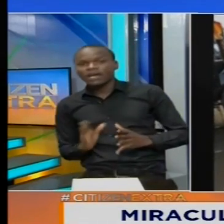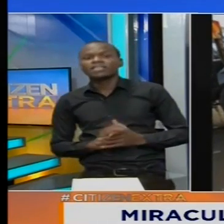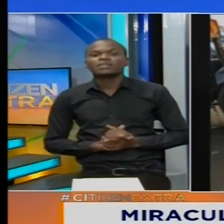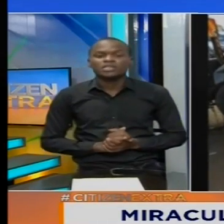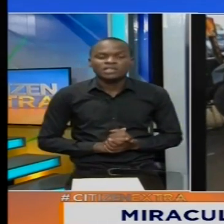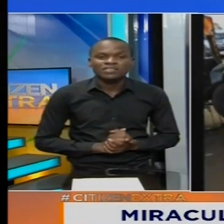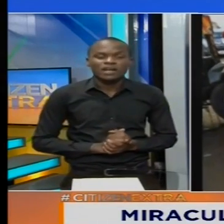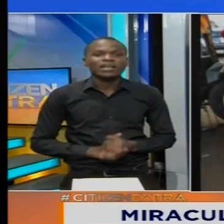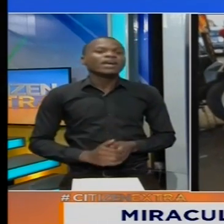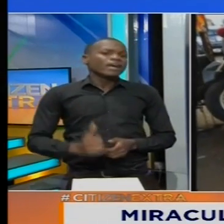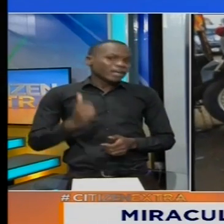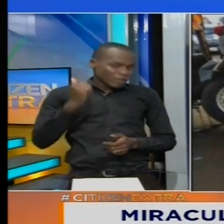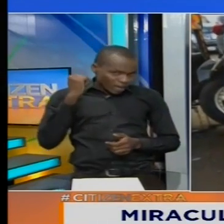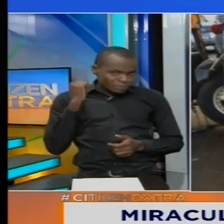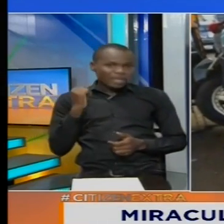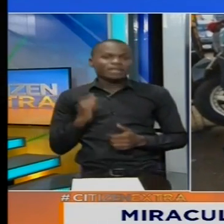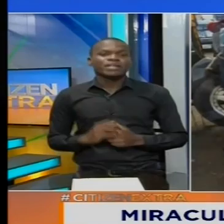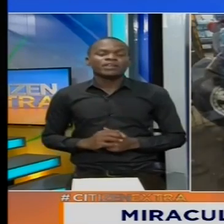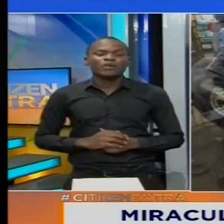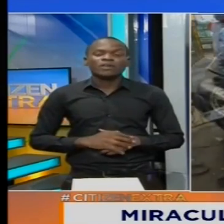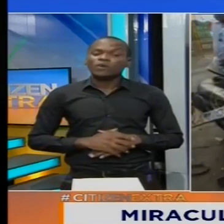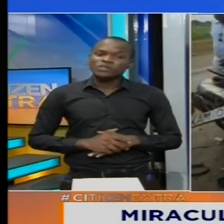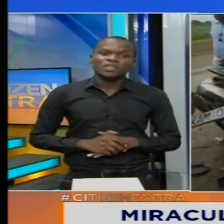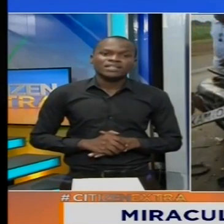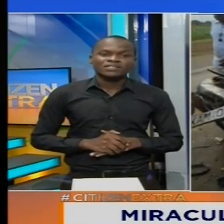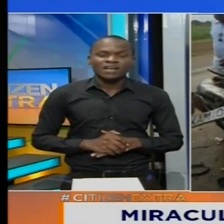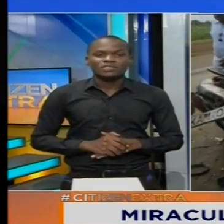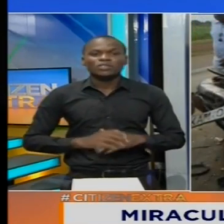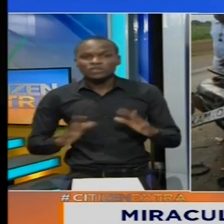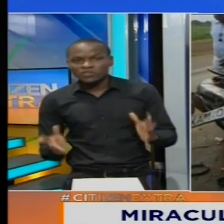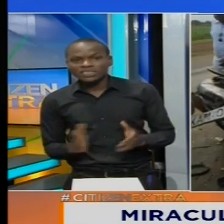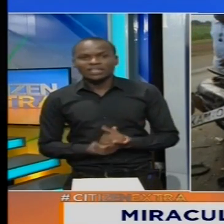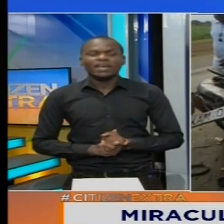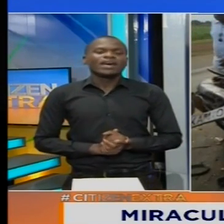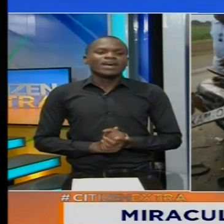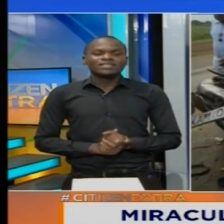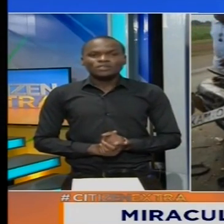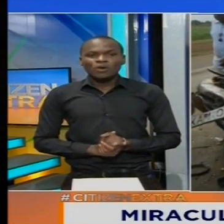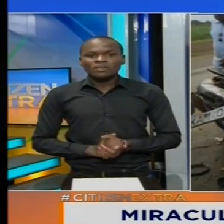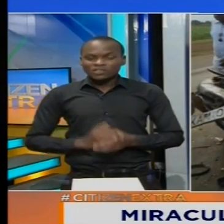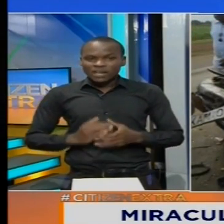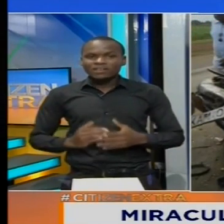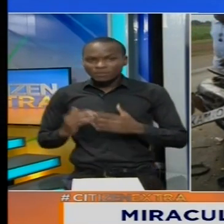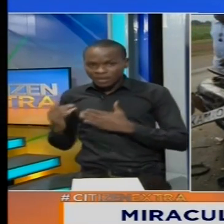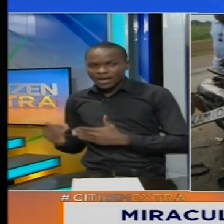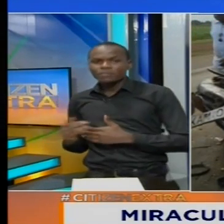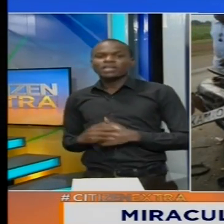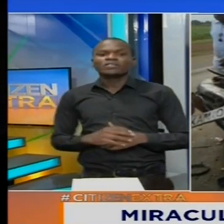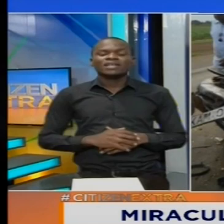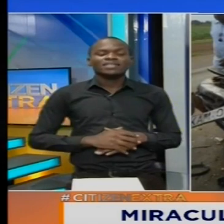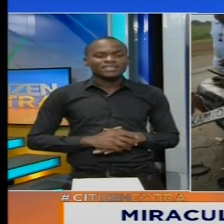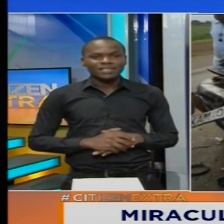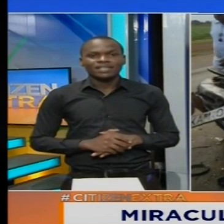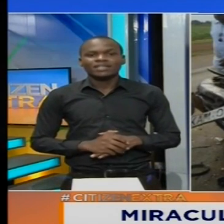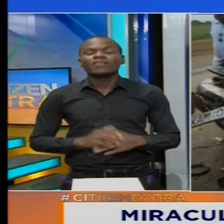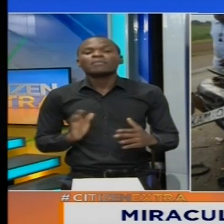right behind that particular truck. And right behind Migiro, there was also another truck, so it was drizzling. And so the truck behind Migiro's